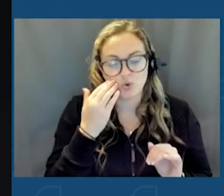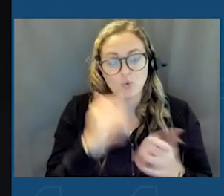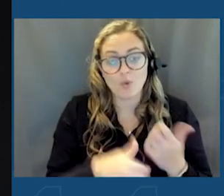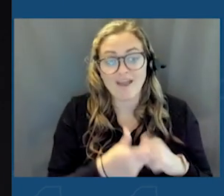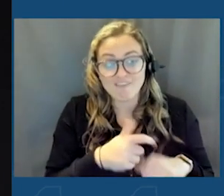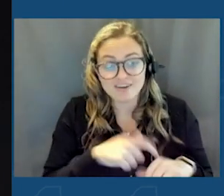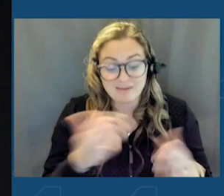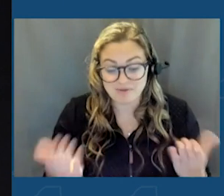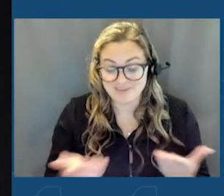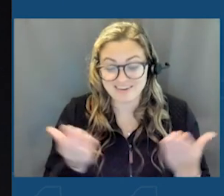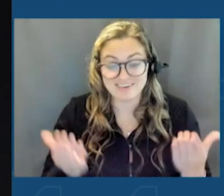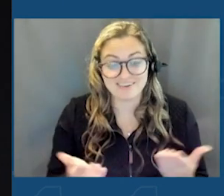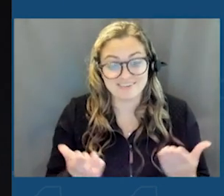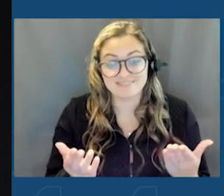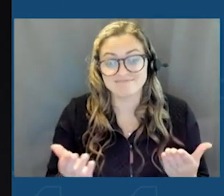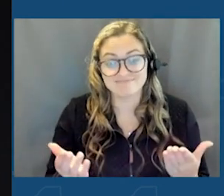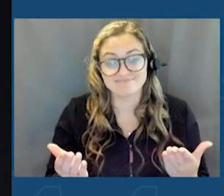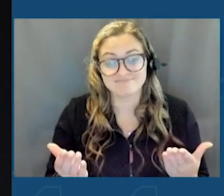here, it's